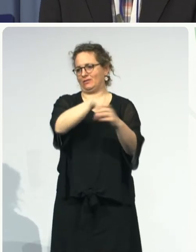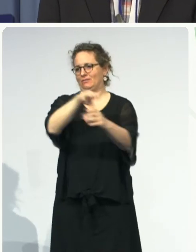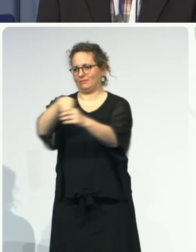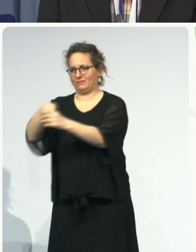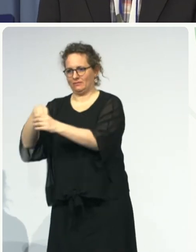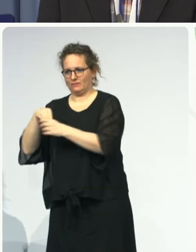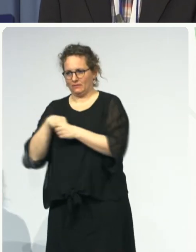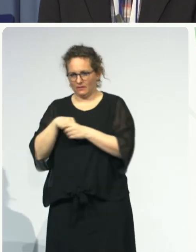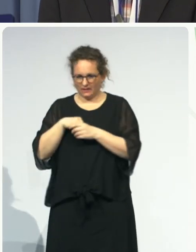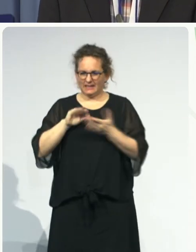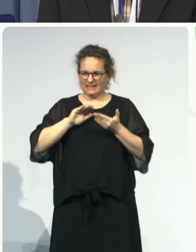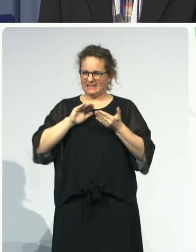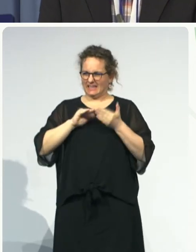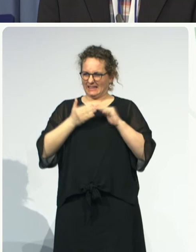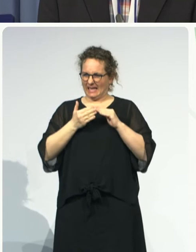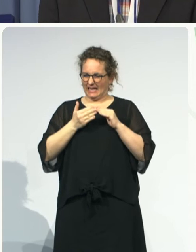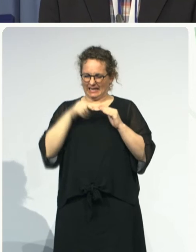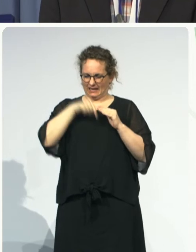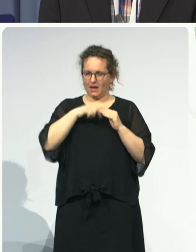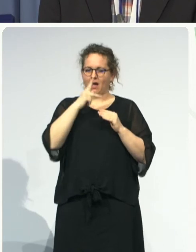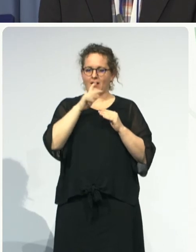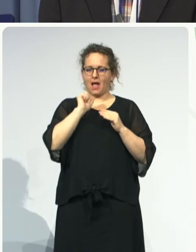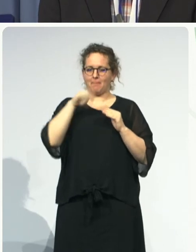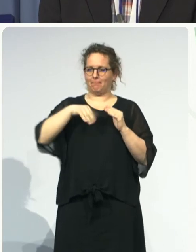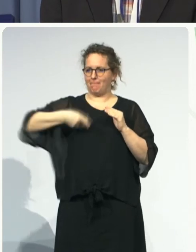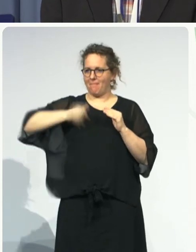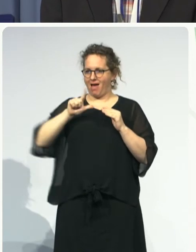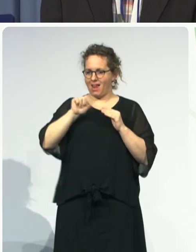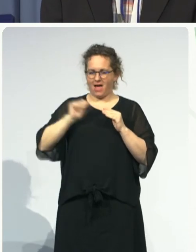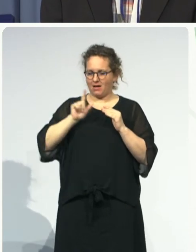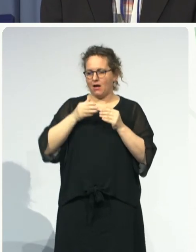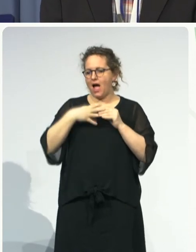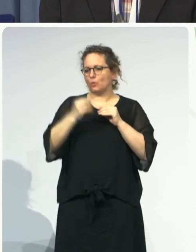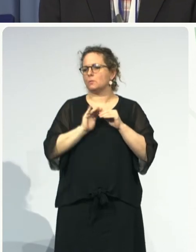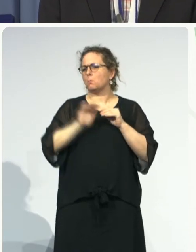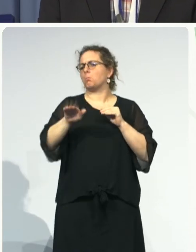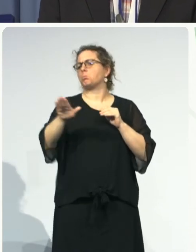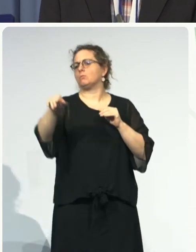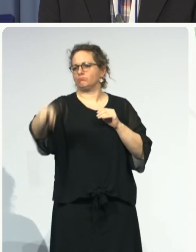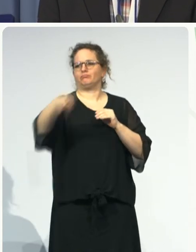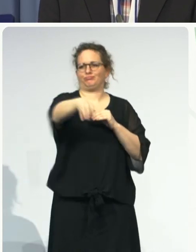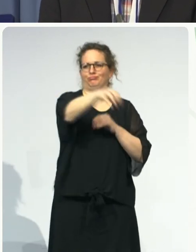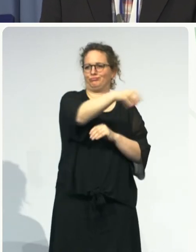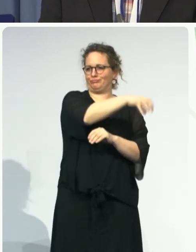an innovation on its own, because almost all NGOs are only focusing on the